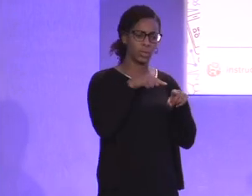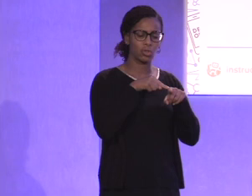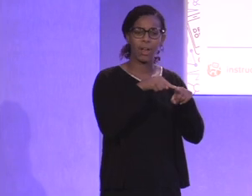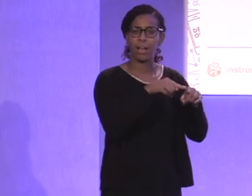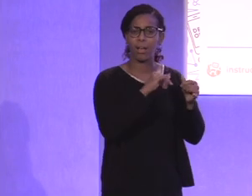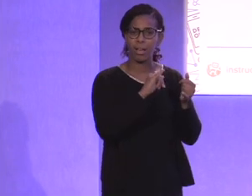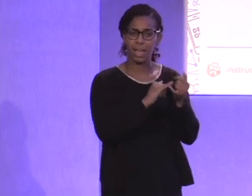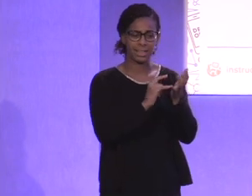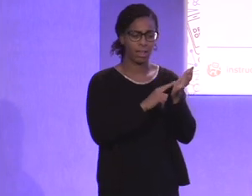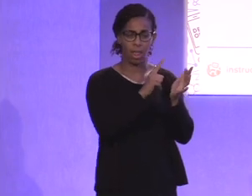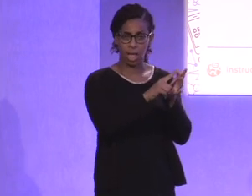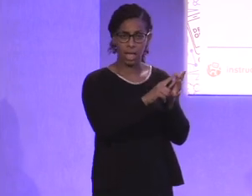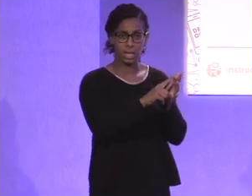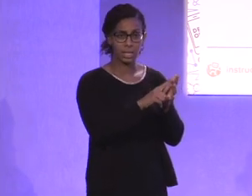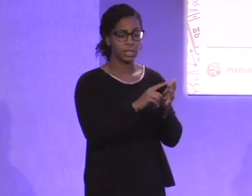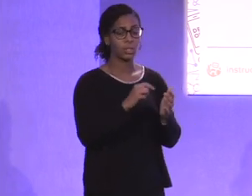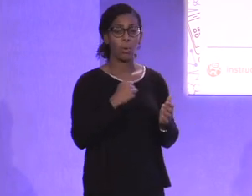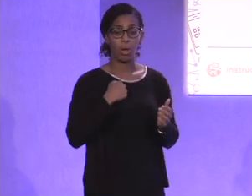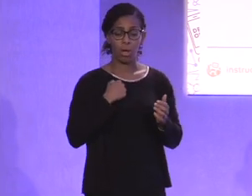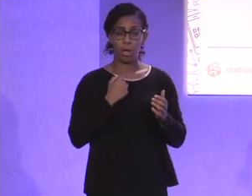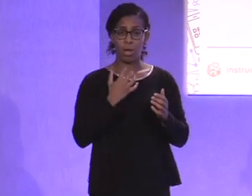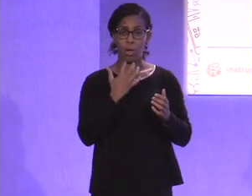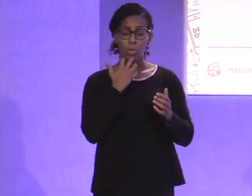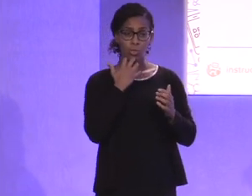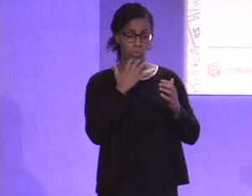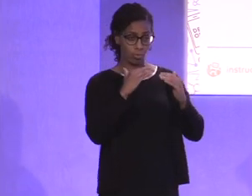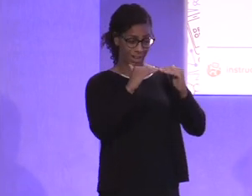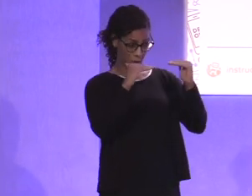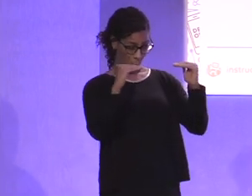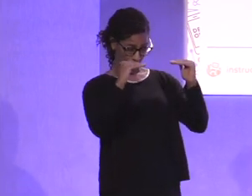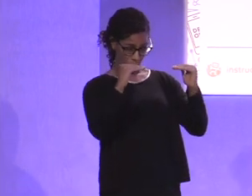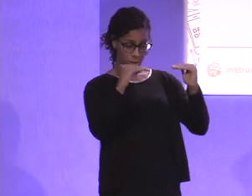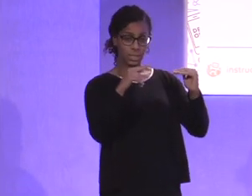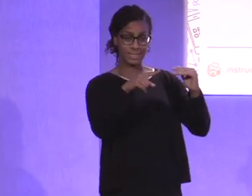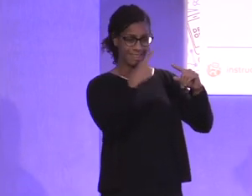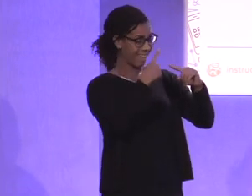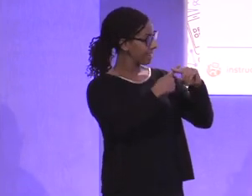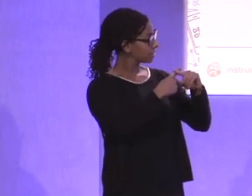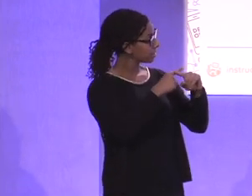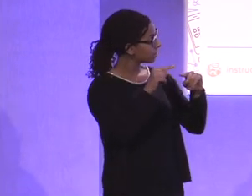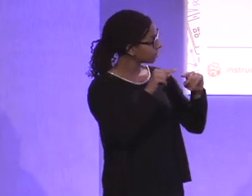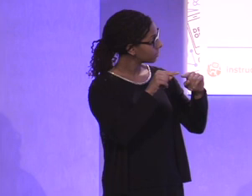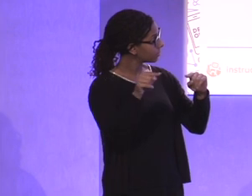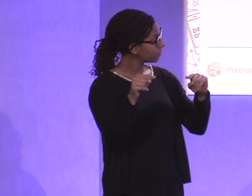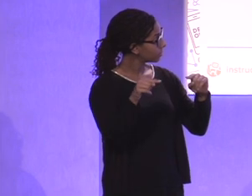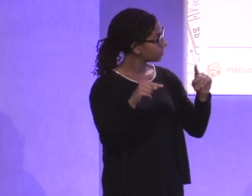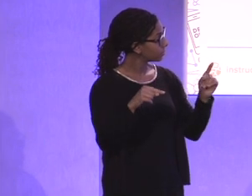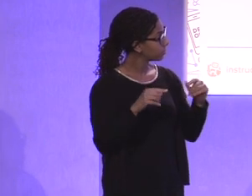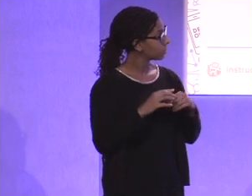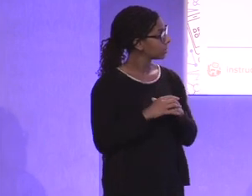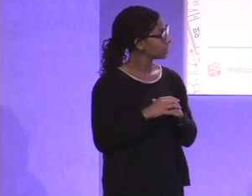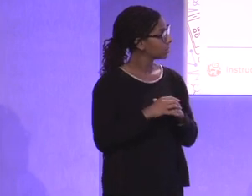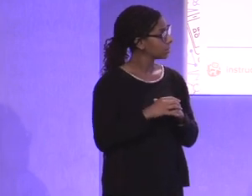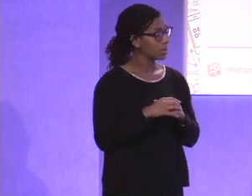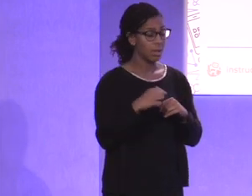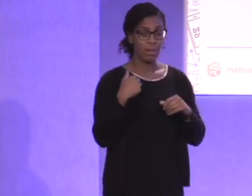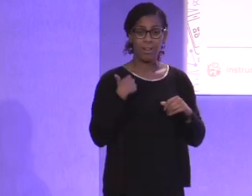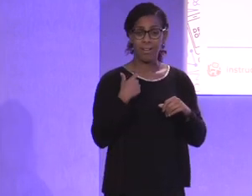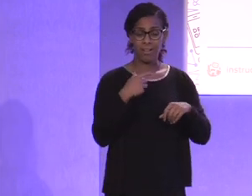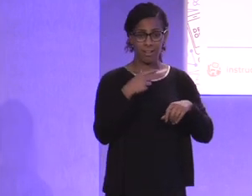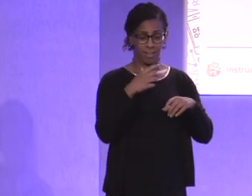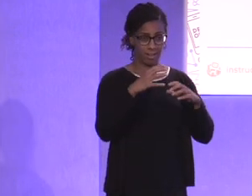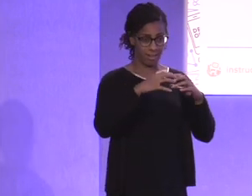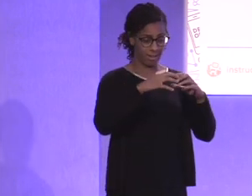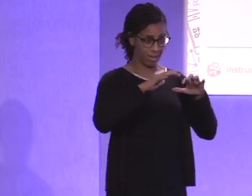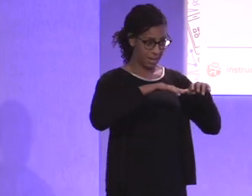saw our threshold is X. We saw that our outages have been quite high, and